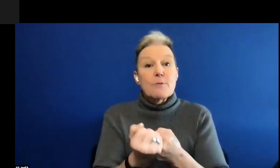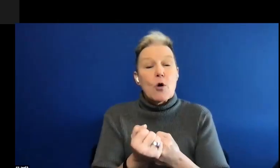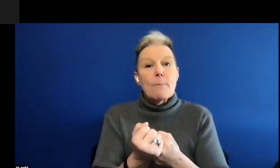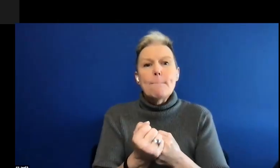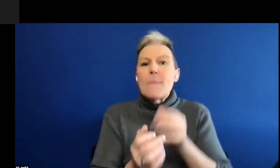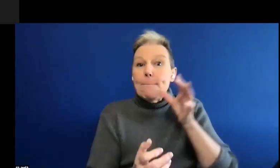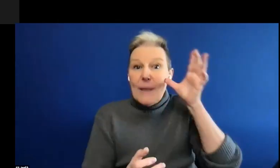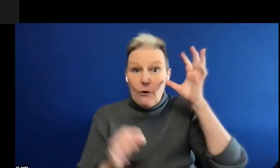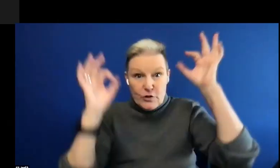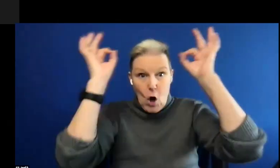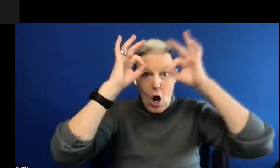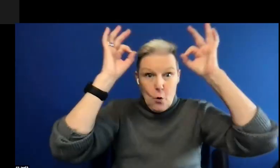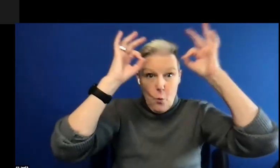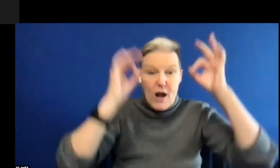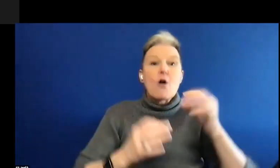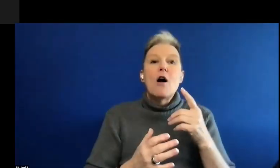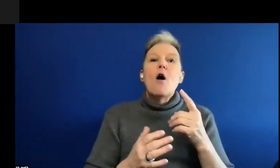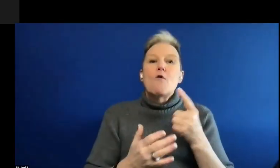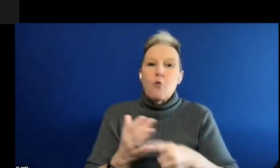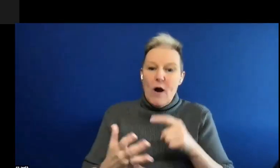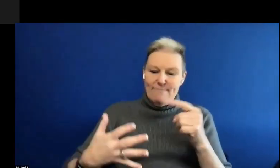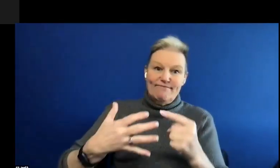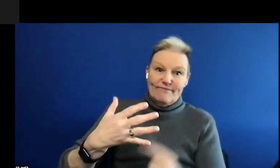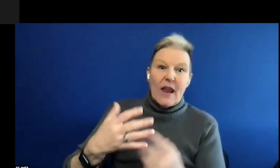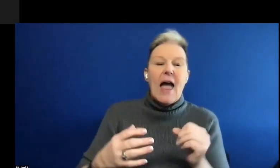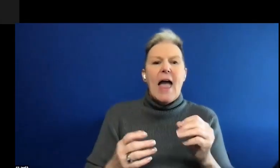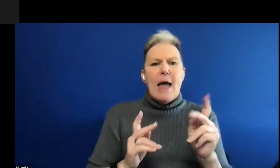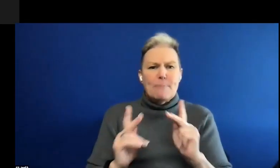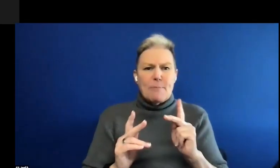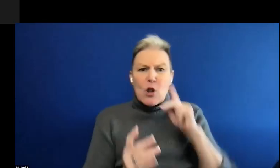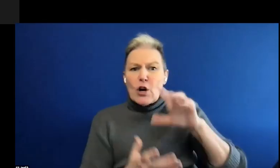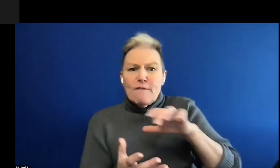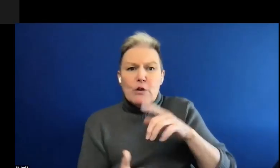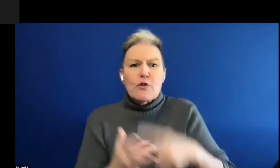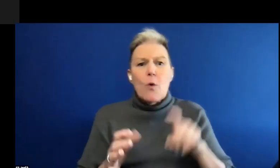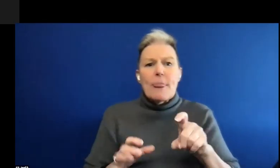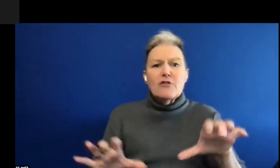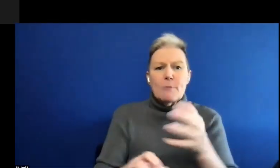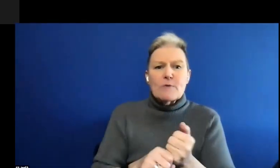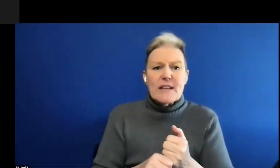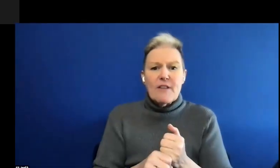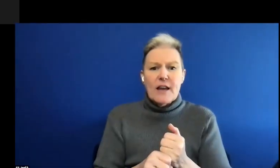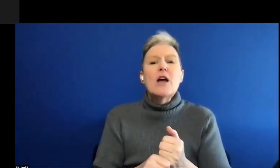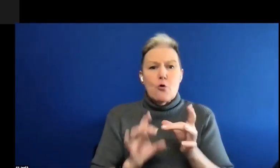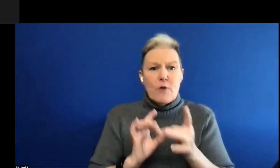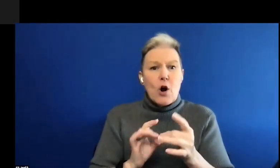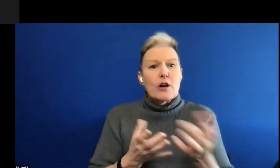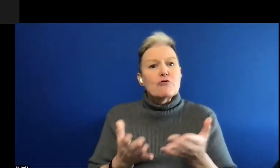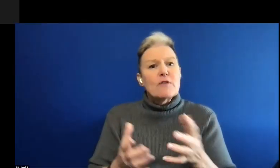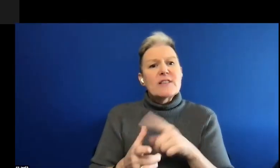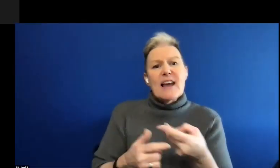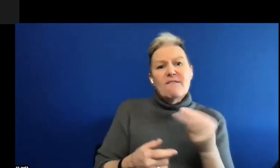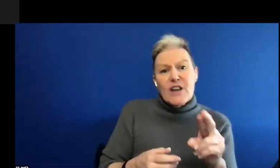are usually unaware of what those things are. Individuals are confused about what it is that they should even be receiving in terms of services. And